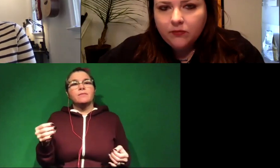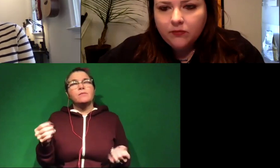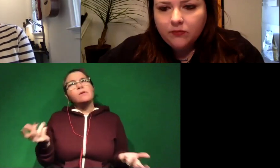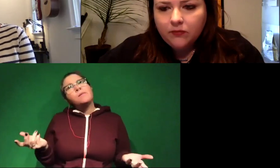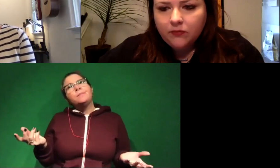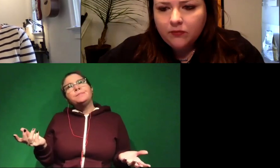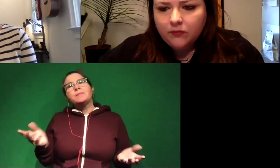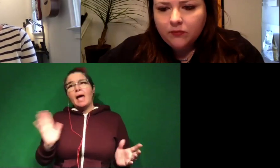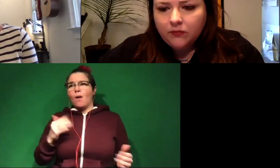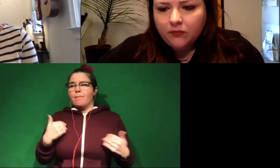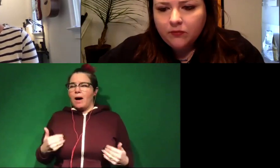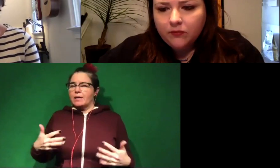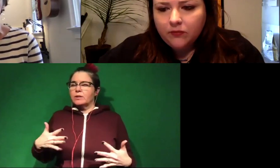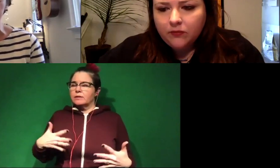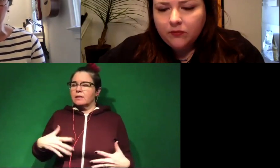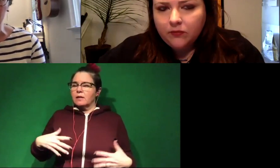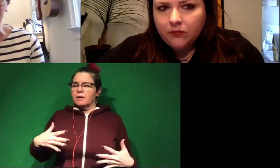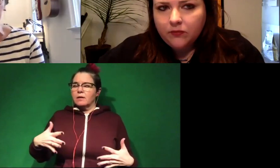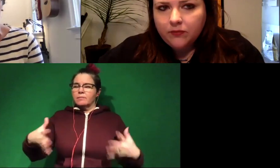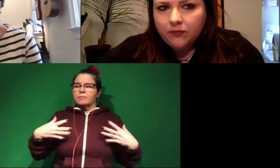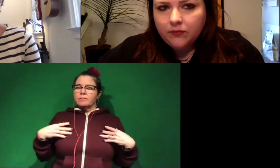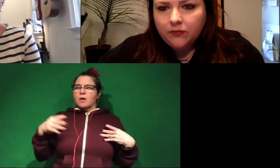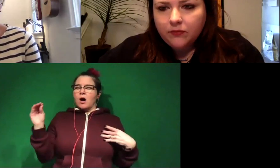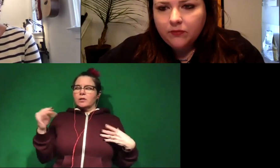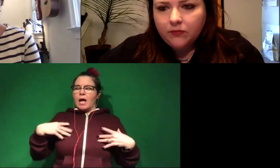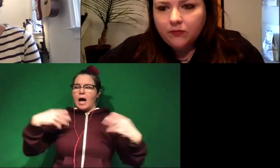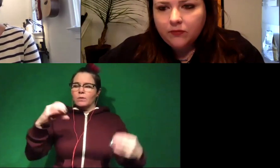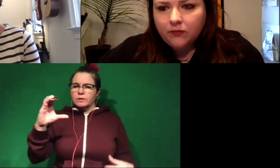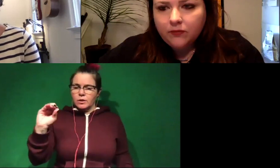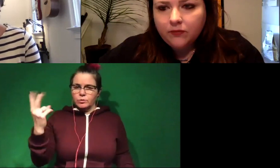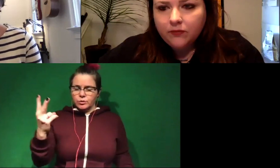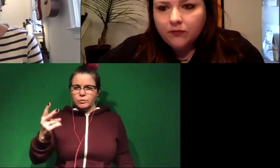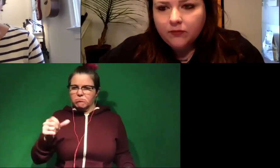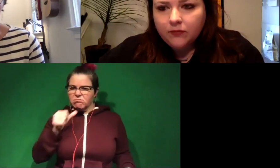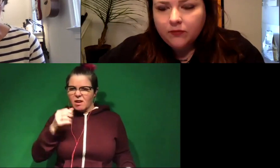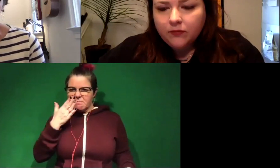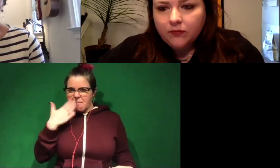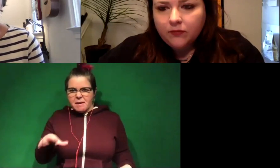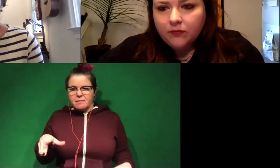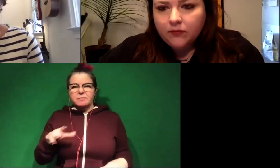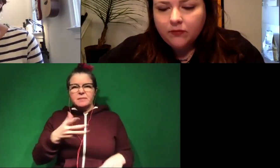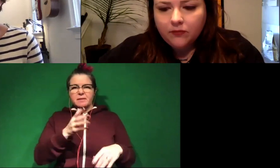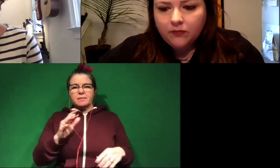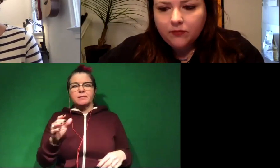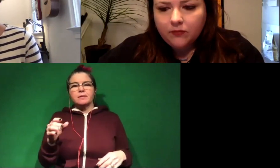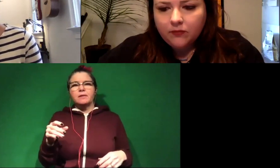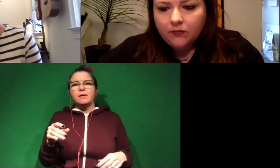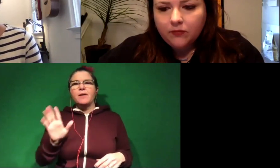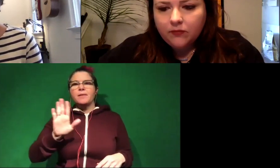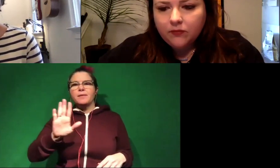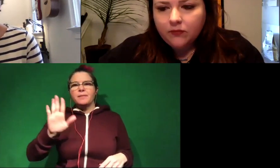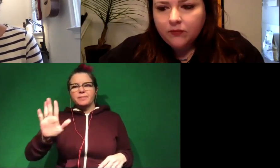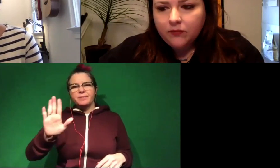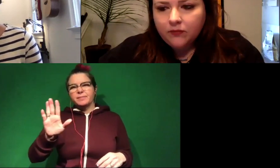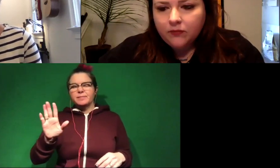so our bodies, we breathe out CO2. It doesn't smell bad. That's the waste product. Their waste product's more like sulfur,